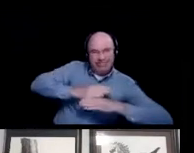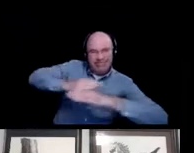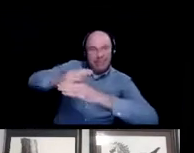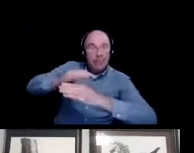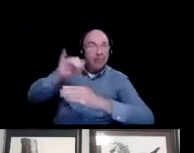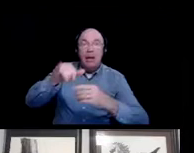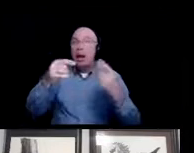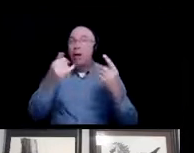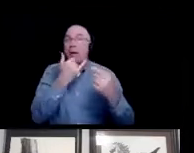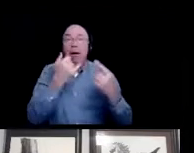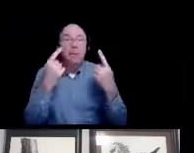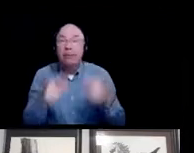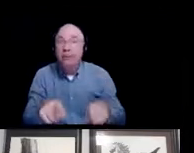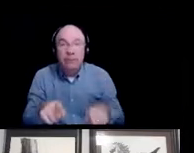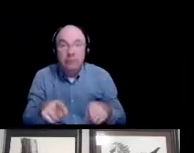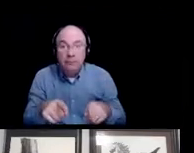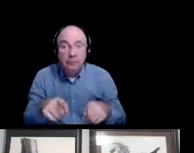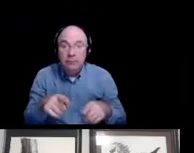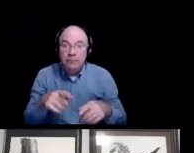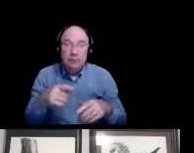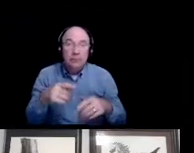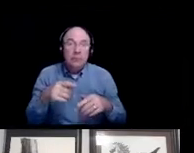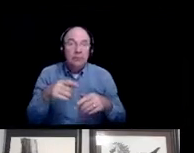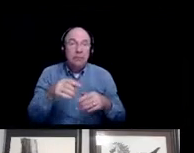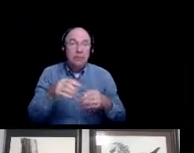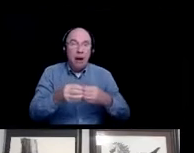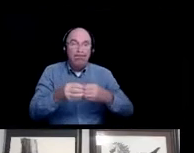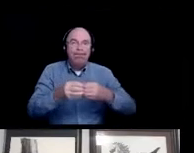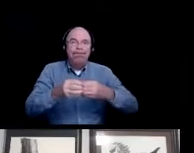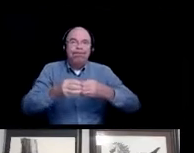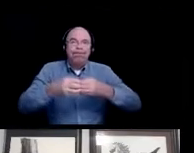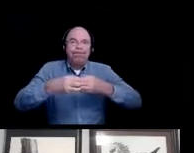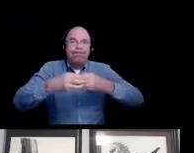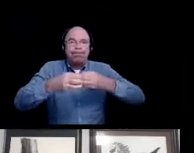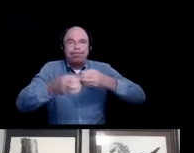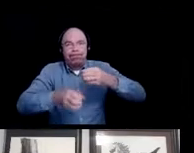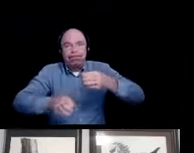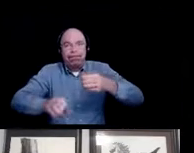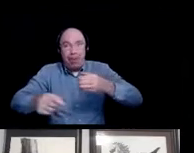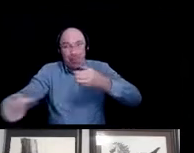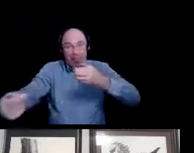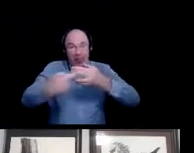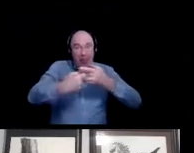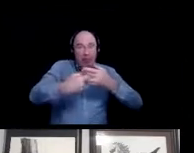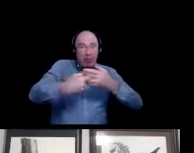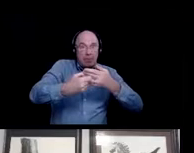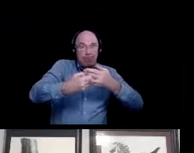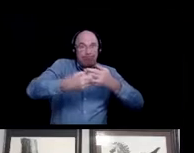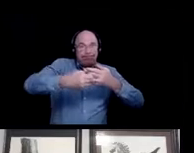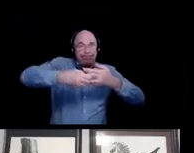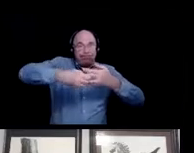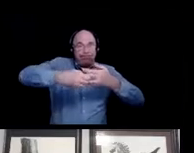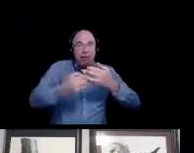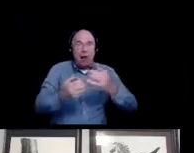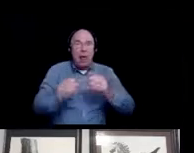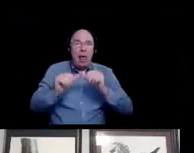starts to happen over time is that inflammation is first there where these got through, but then it starts to create chronic